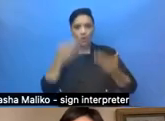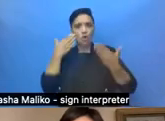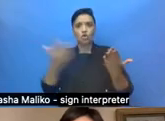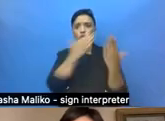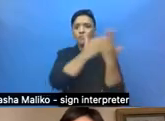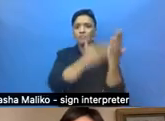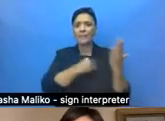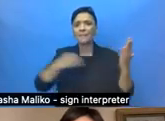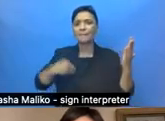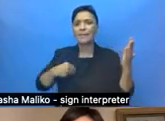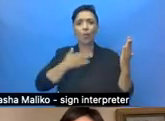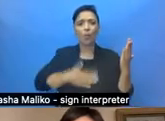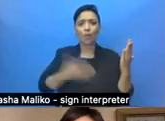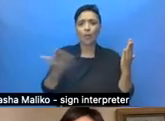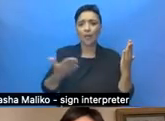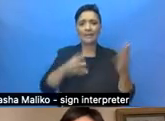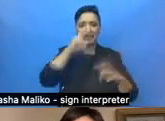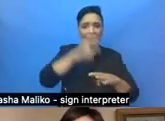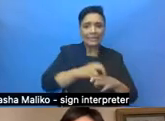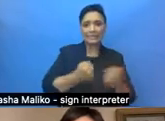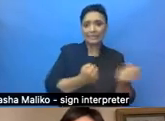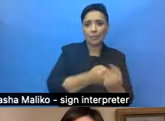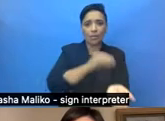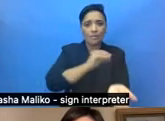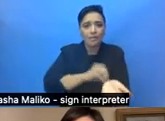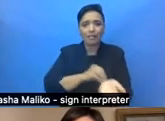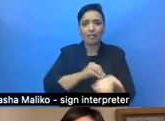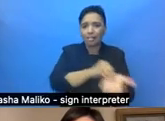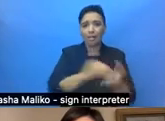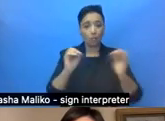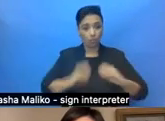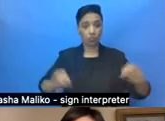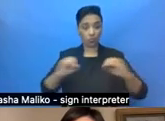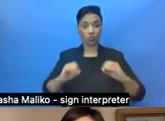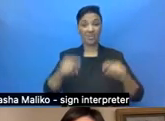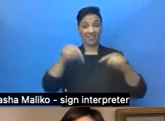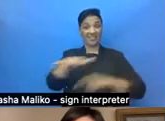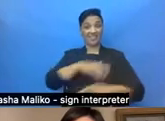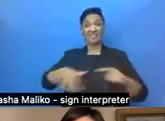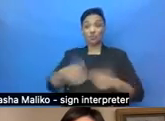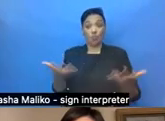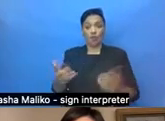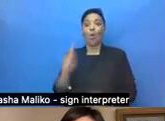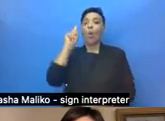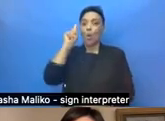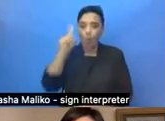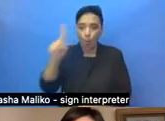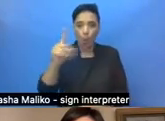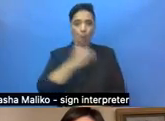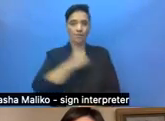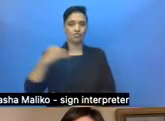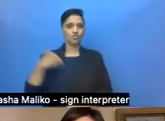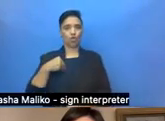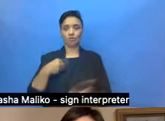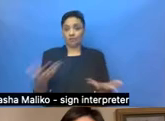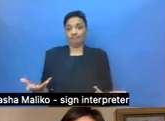she doesn't know what was happening to this child earlier. You have a situation where you have one doctor, effectively, part-time, 2 days